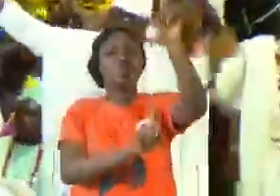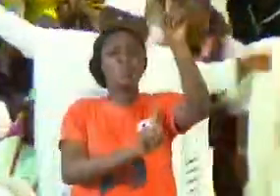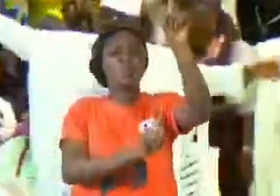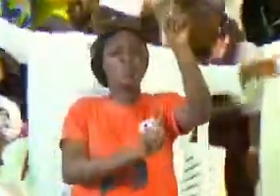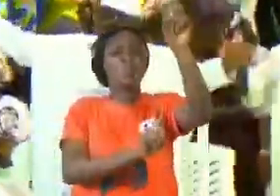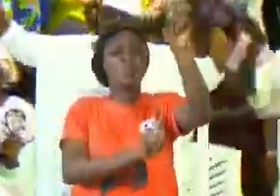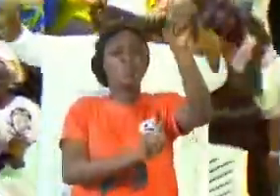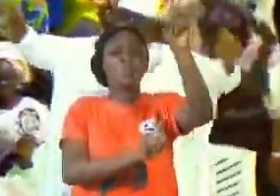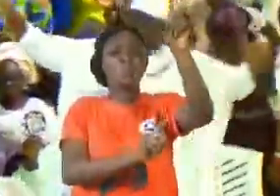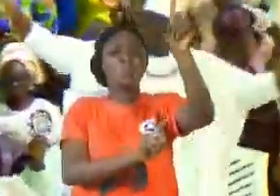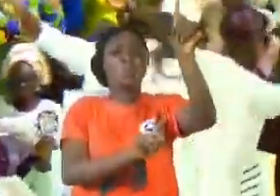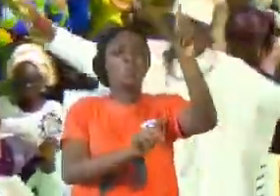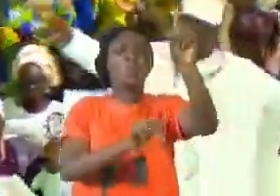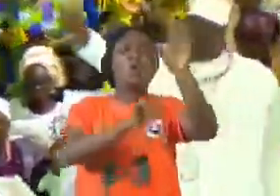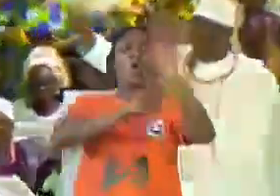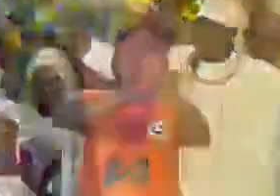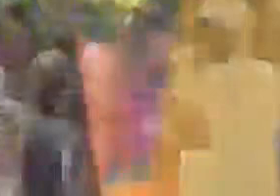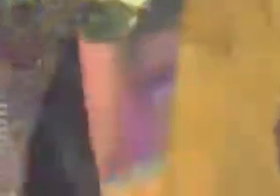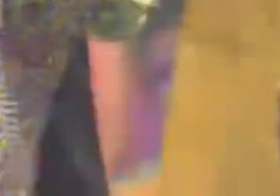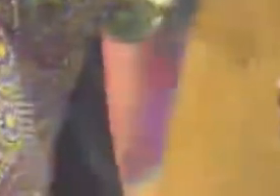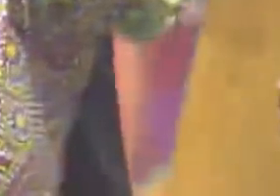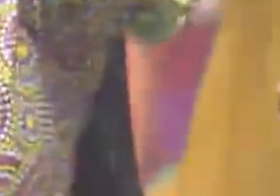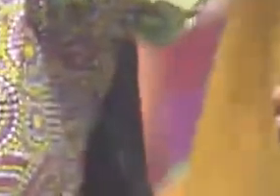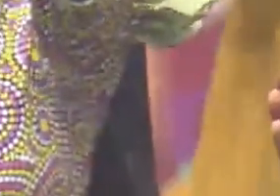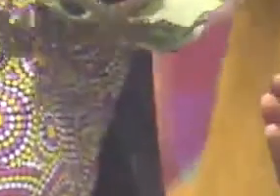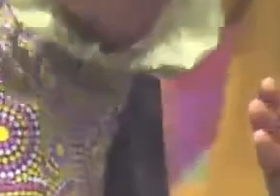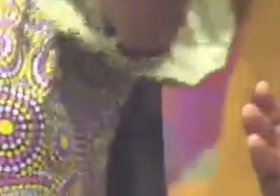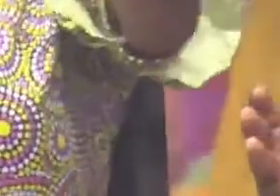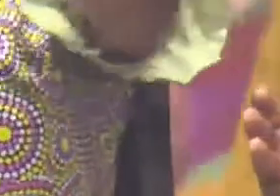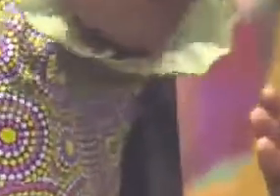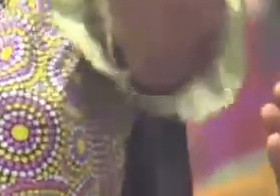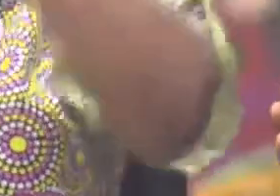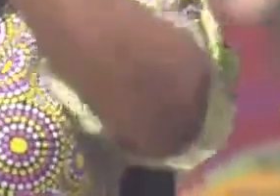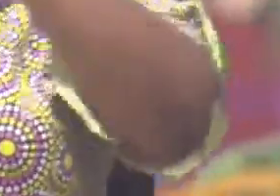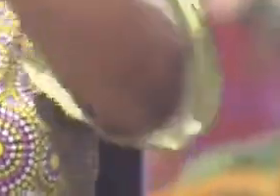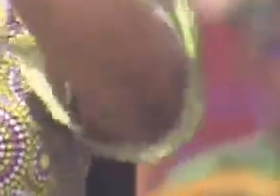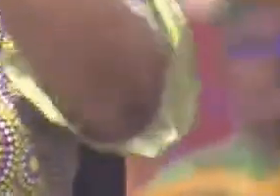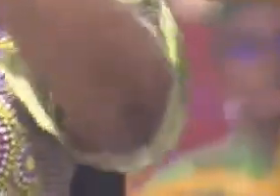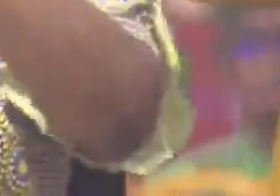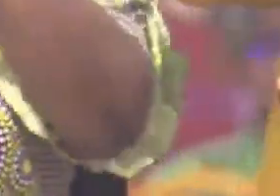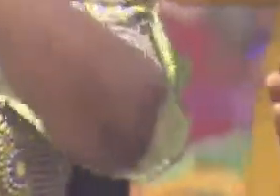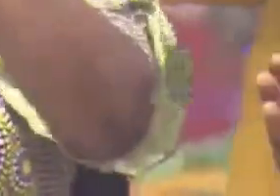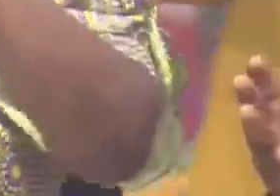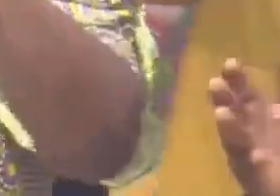Would you lift your hands and tell him, all other gods,